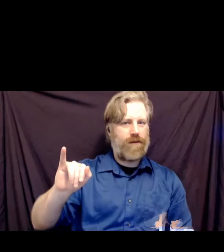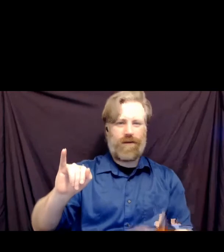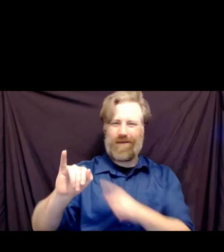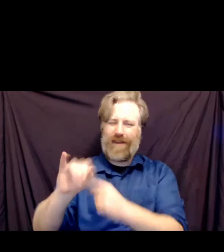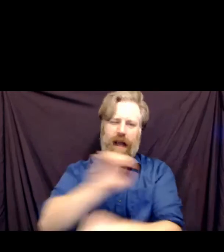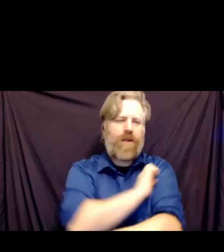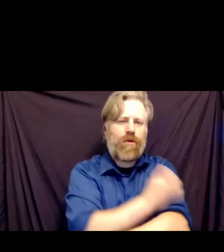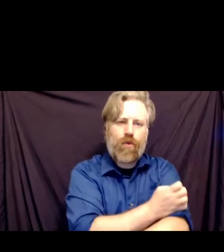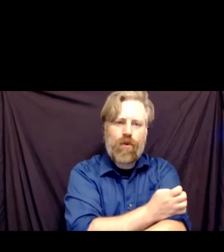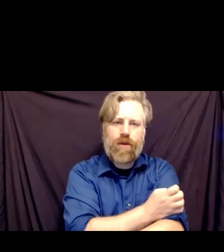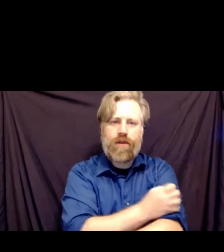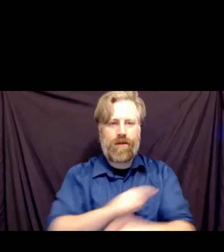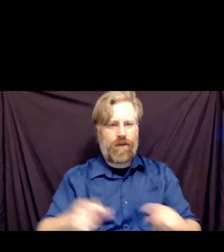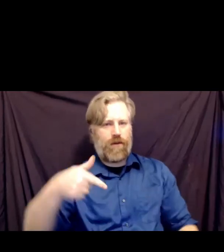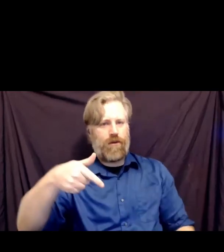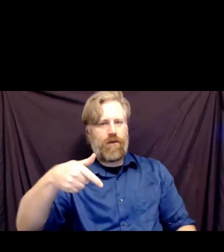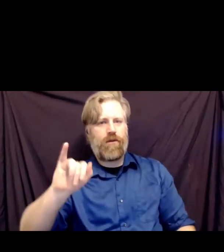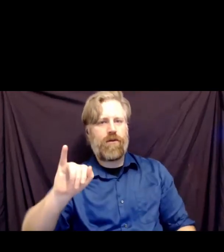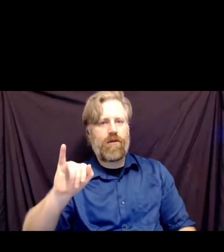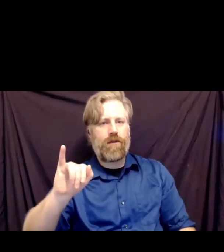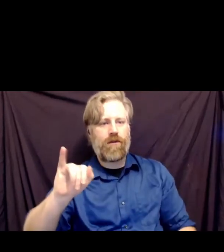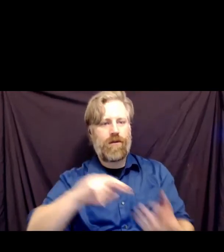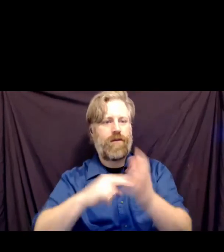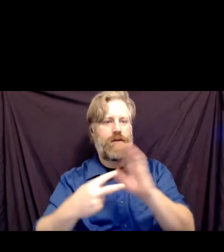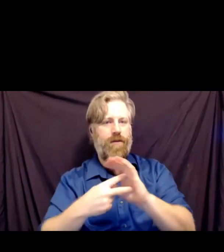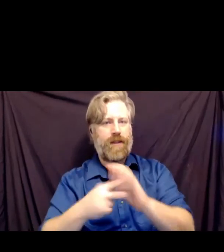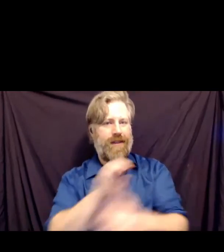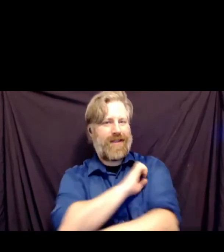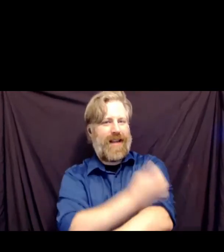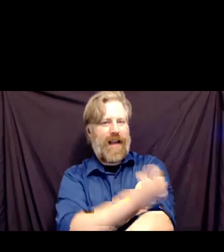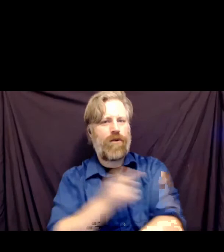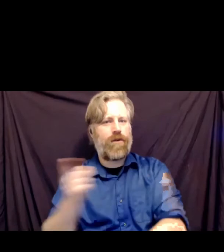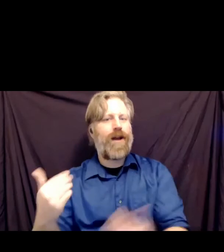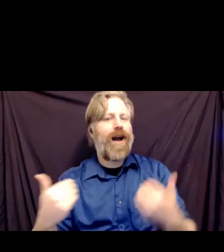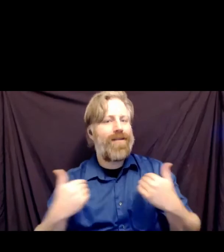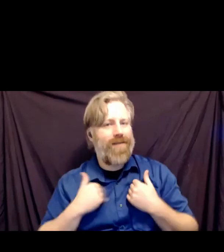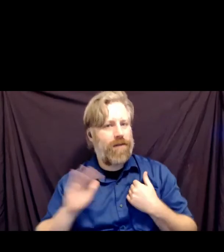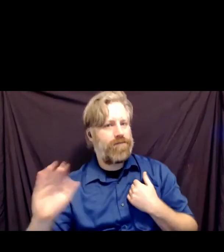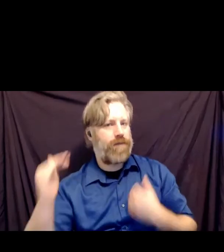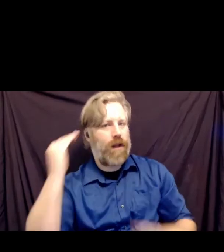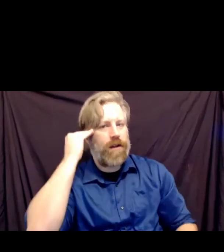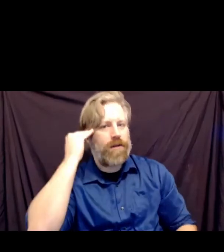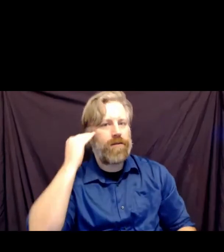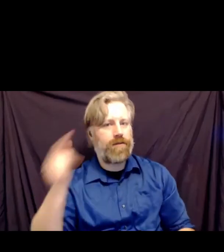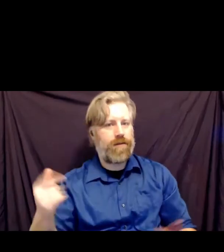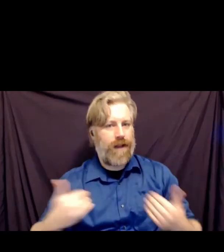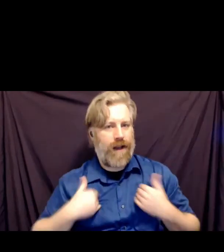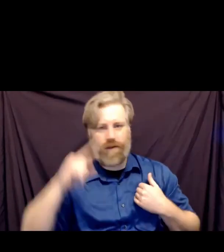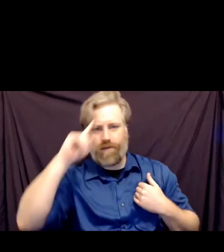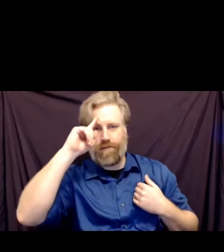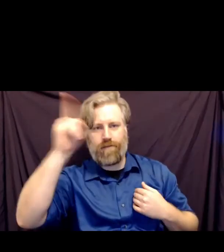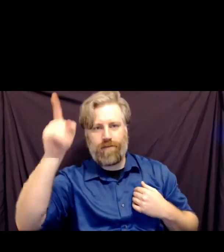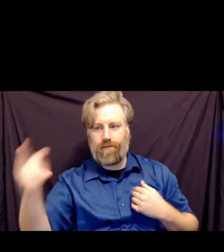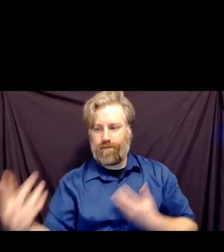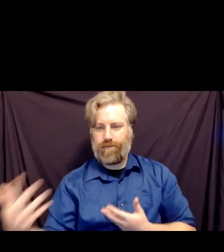it's Qi, which is energy. It has consciousness. It has intelligence. And it's inside of us, and